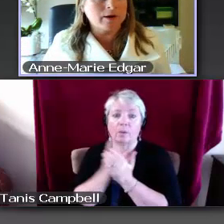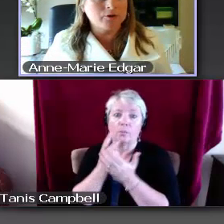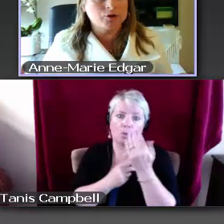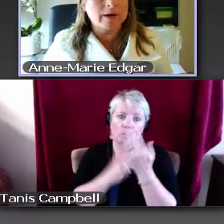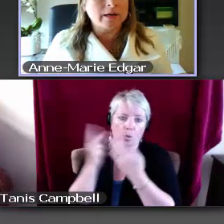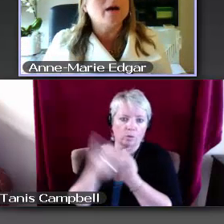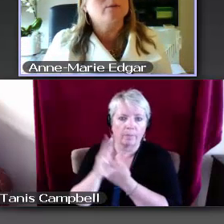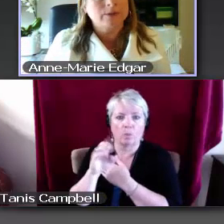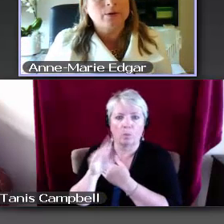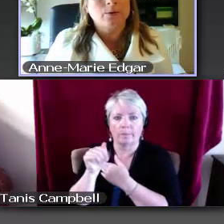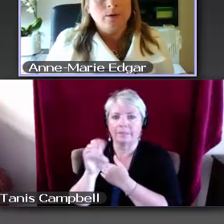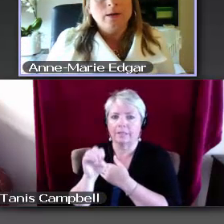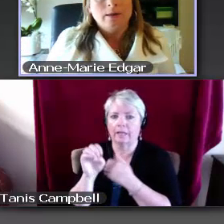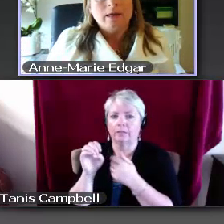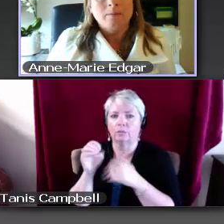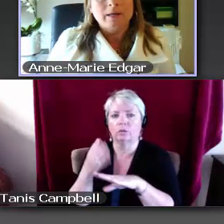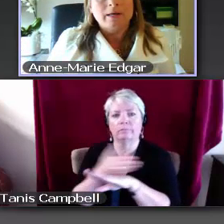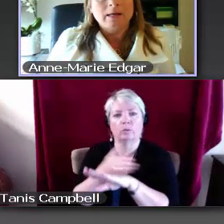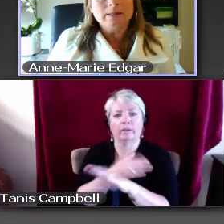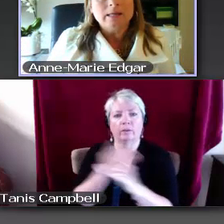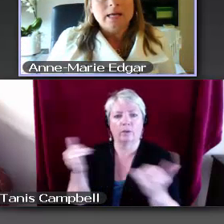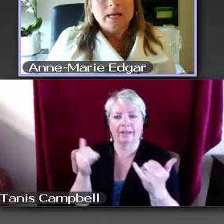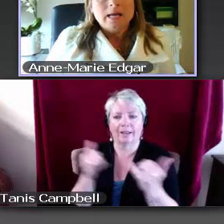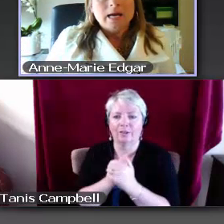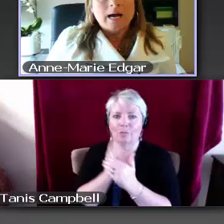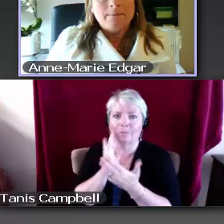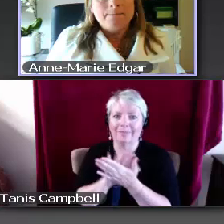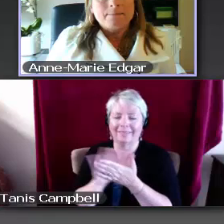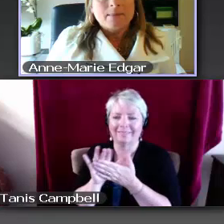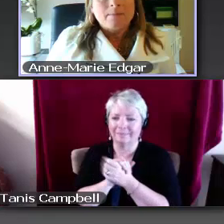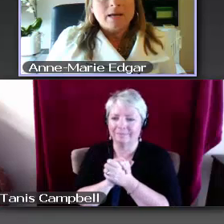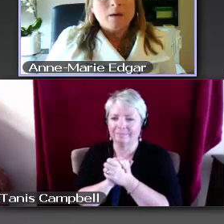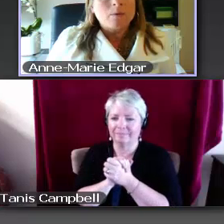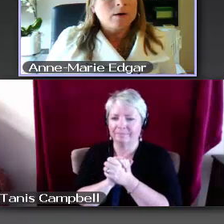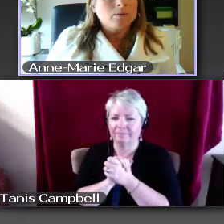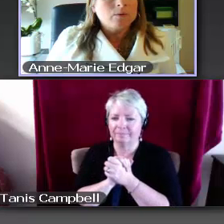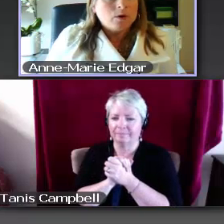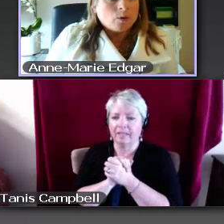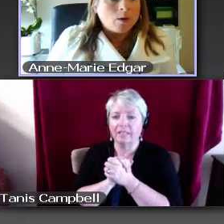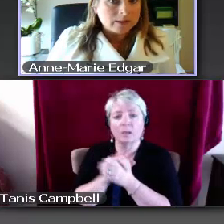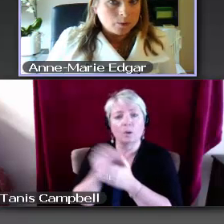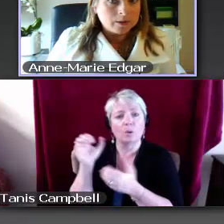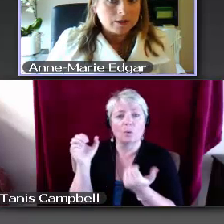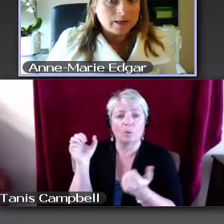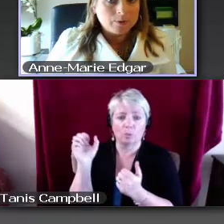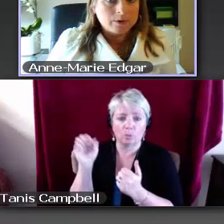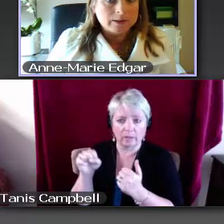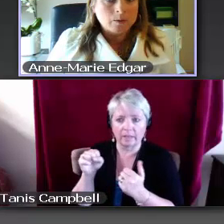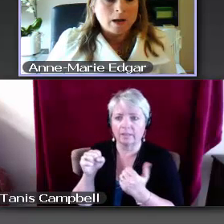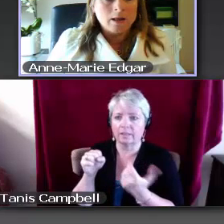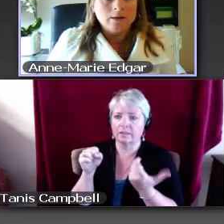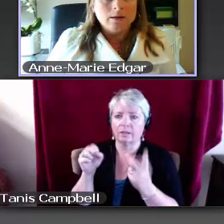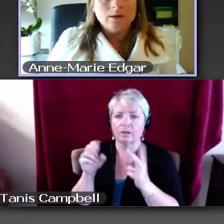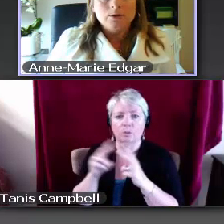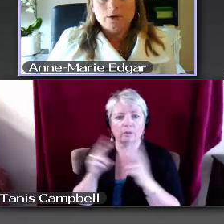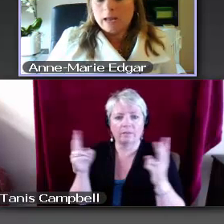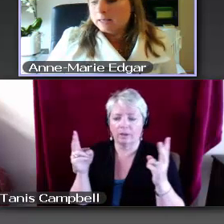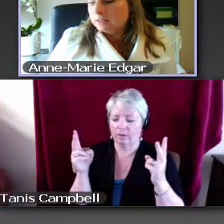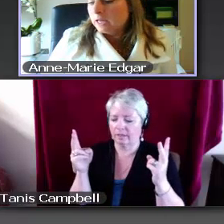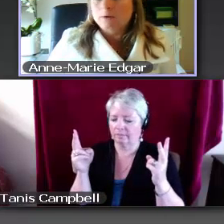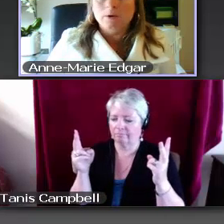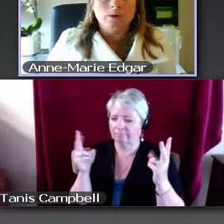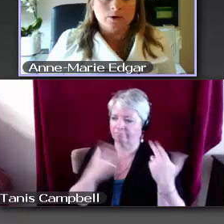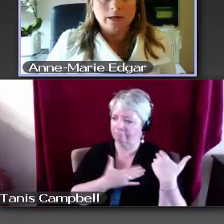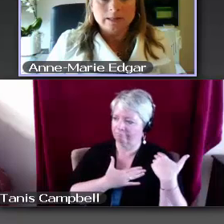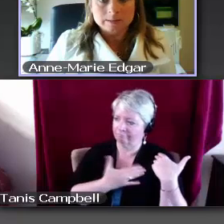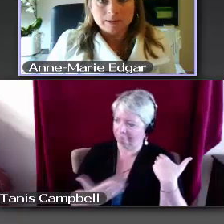being refreshed right now, so that'll be nice. But yeah, we're always open to input as well as